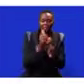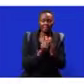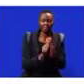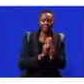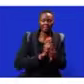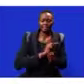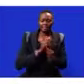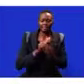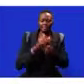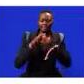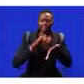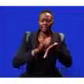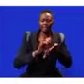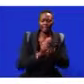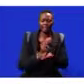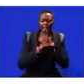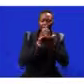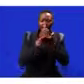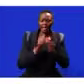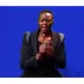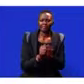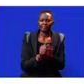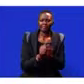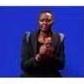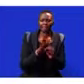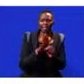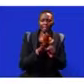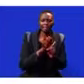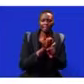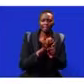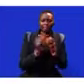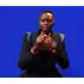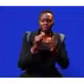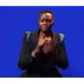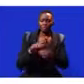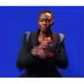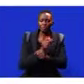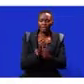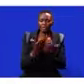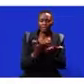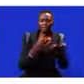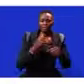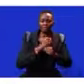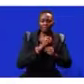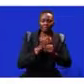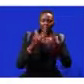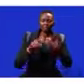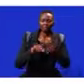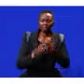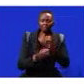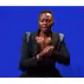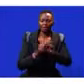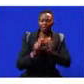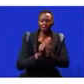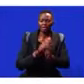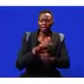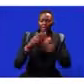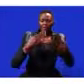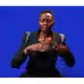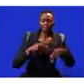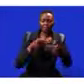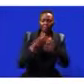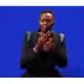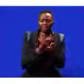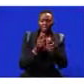has helped us a lot to minimize creditors. And we advise the suppliers, when the parents are